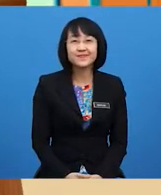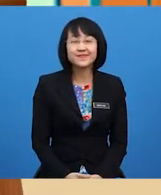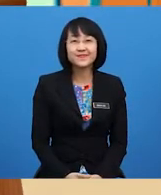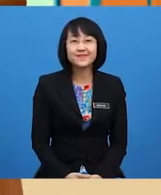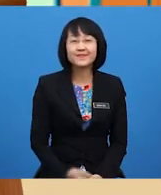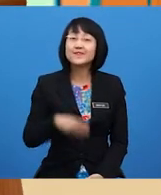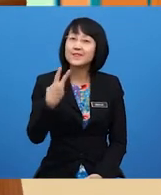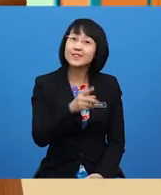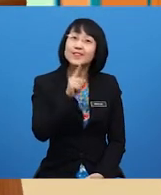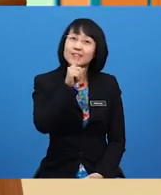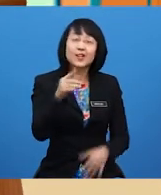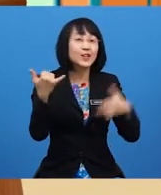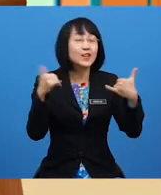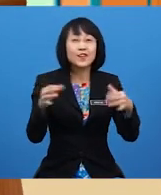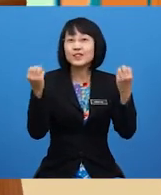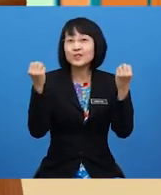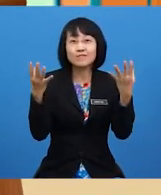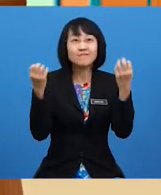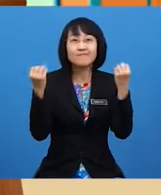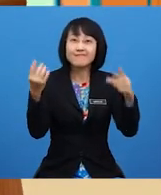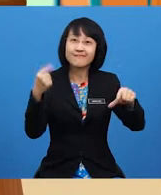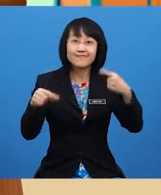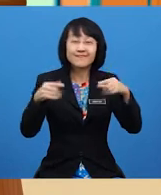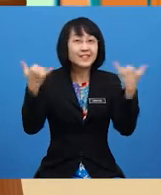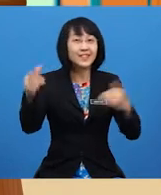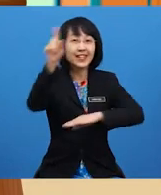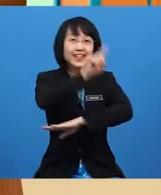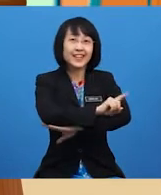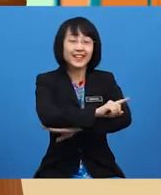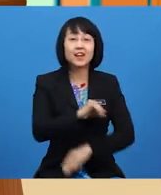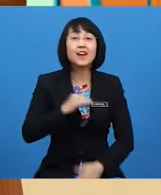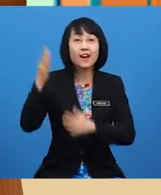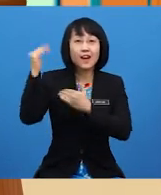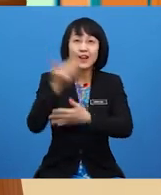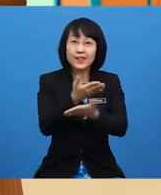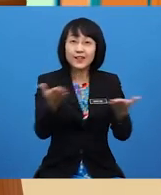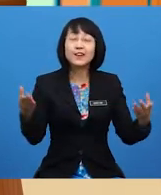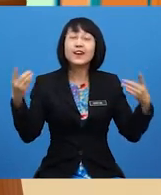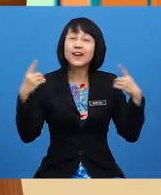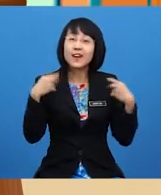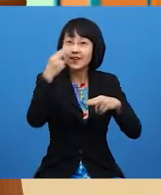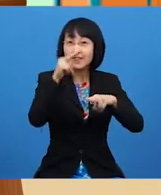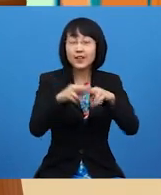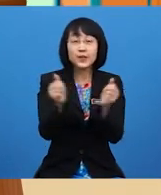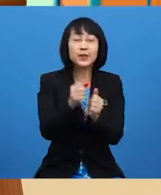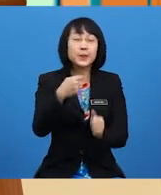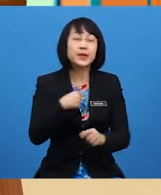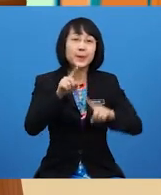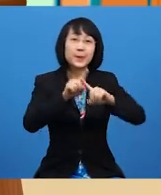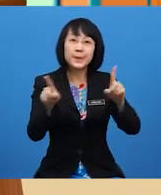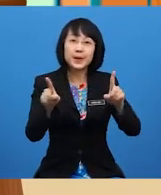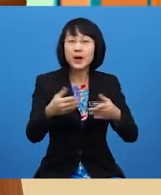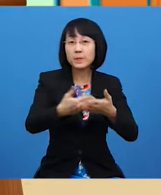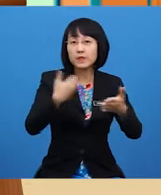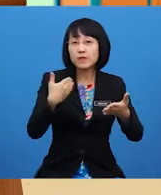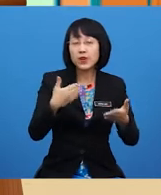We sure played a lot of games today, so I hope you really had fun with me. But before